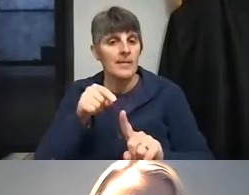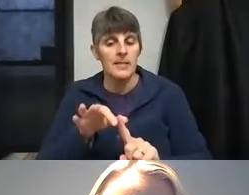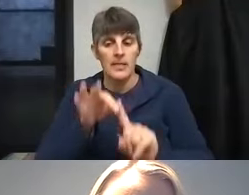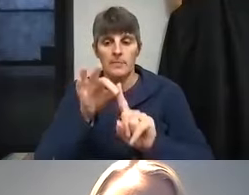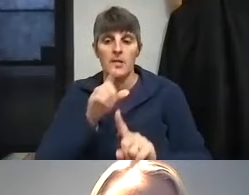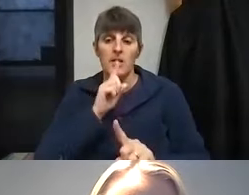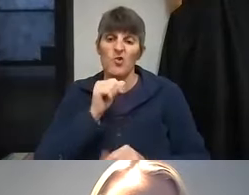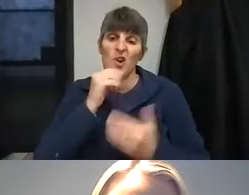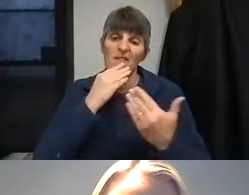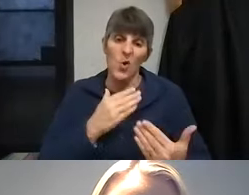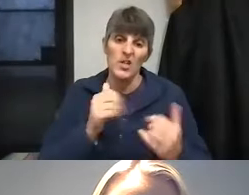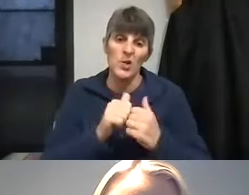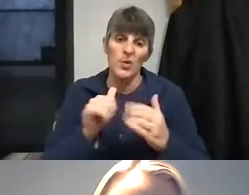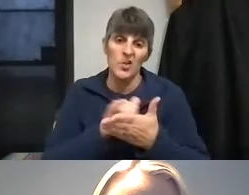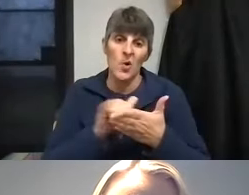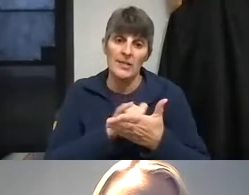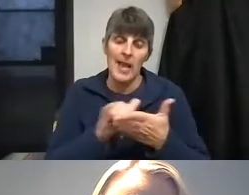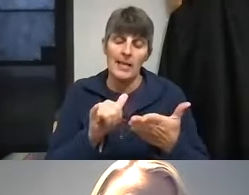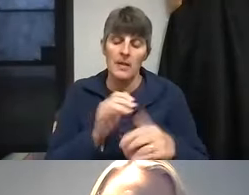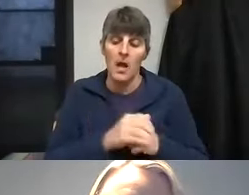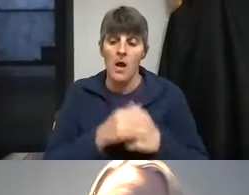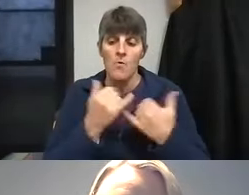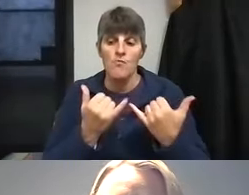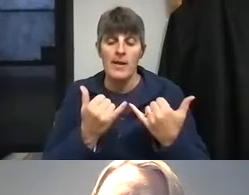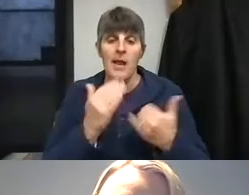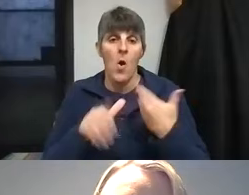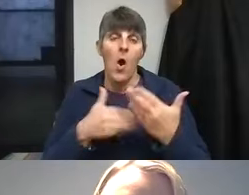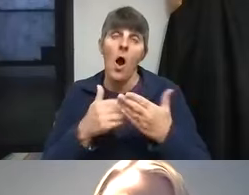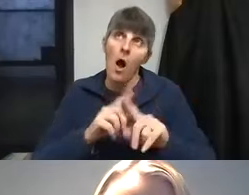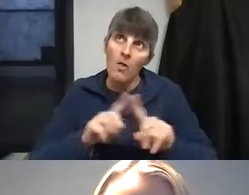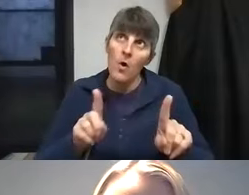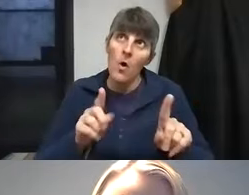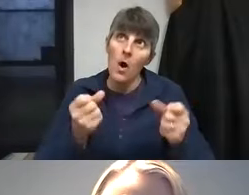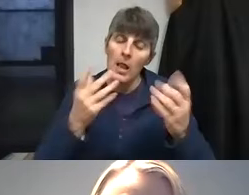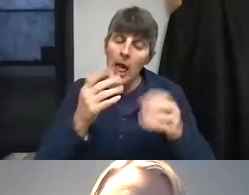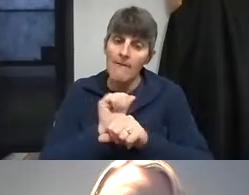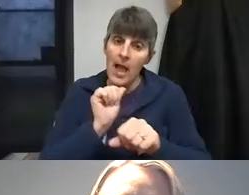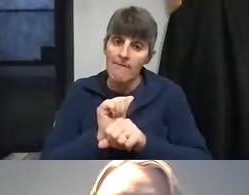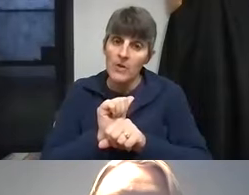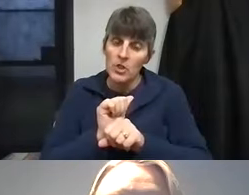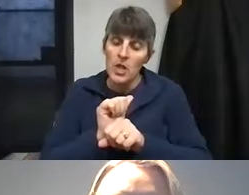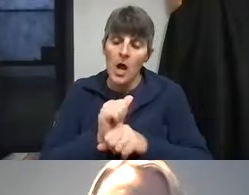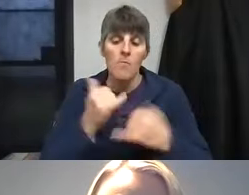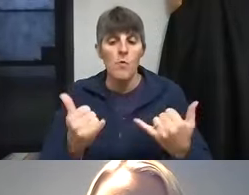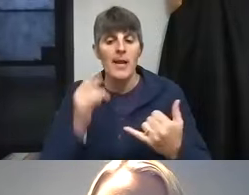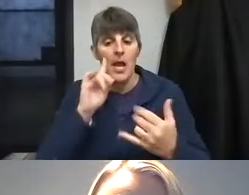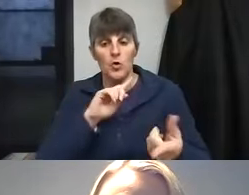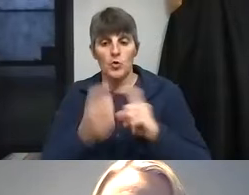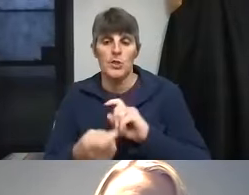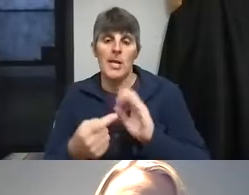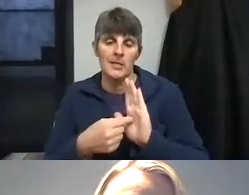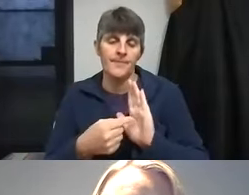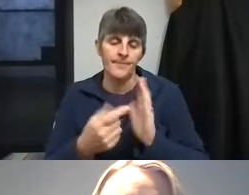true, unfortunately, in New York State right now, although there are a lot of efforts right now to change